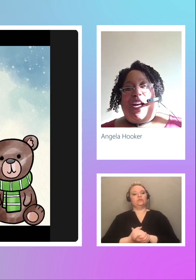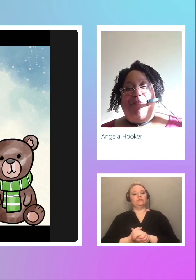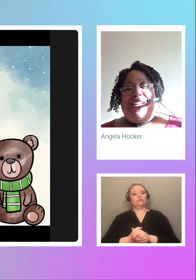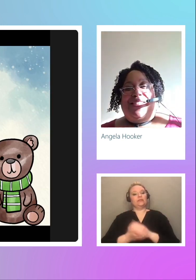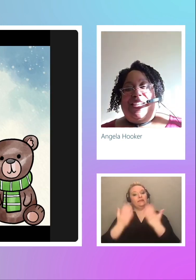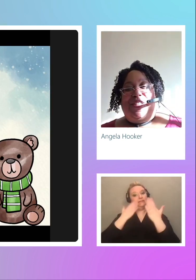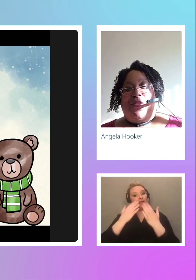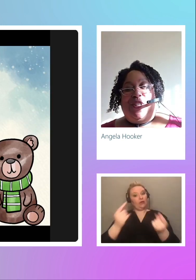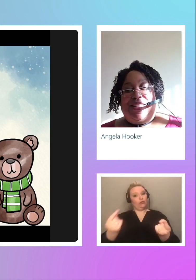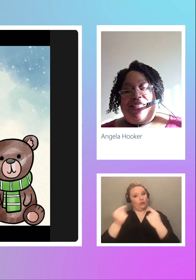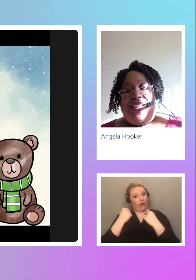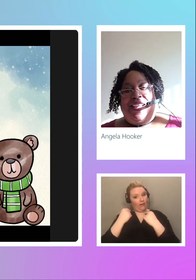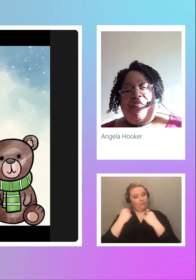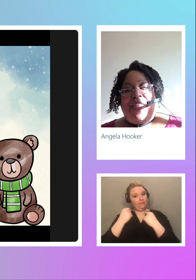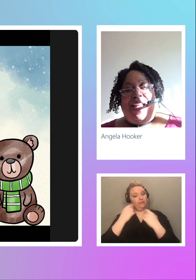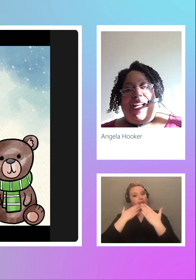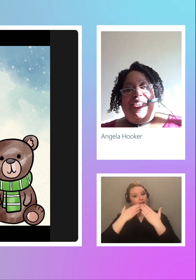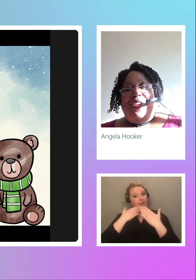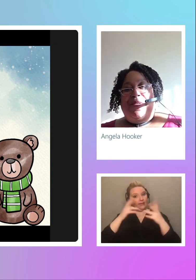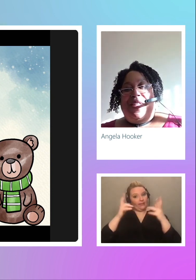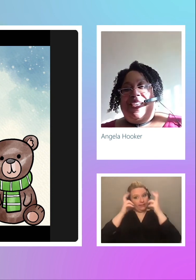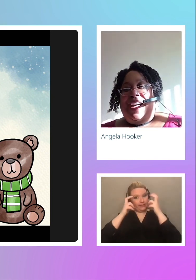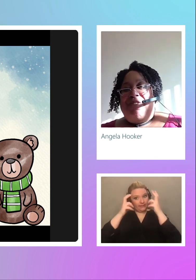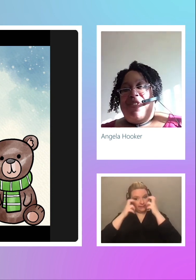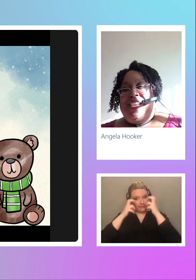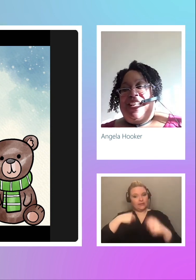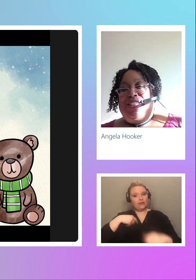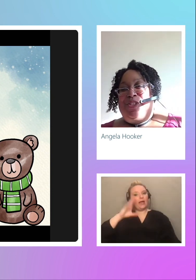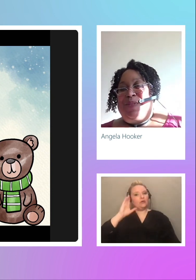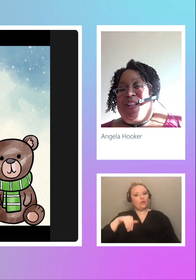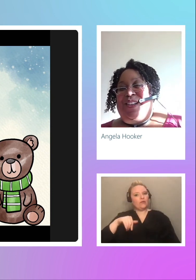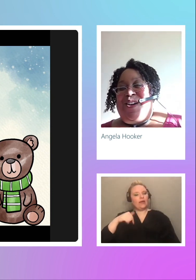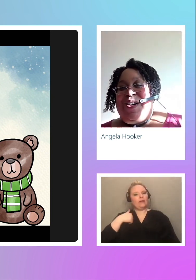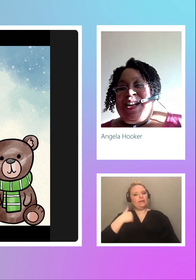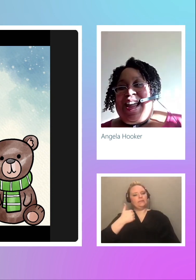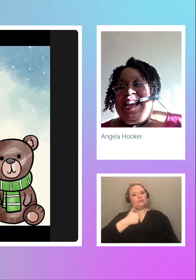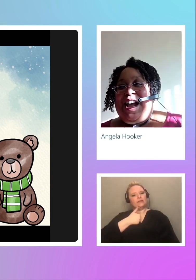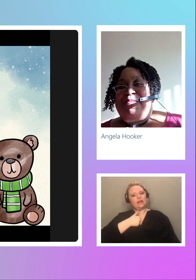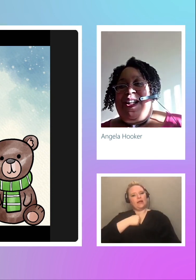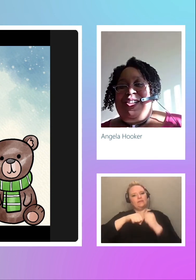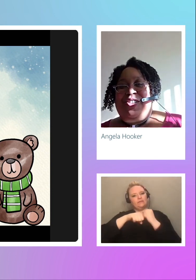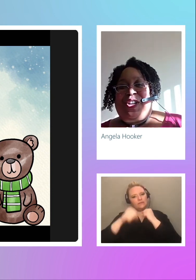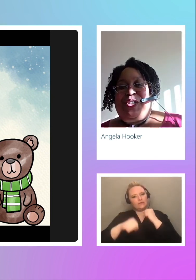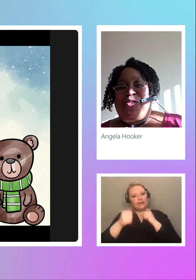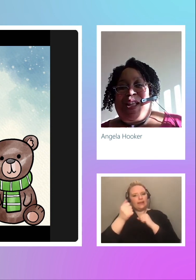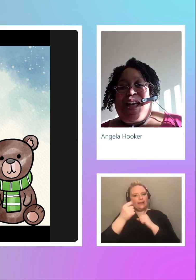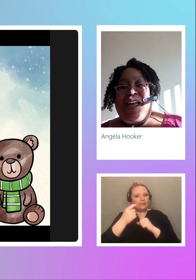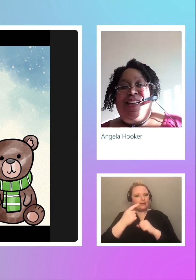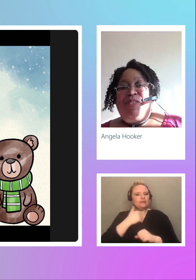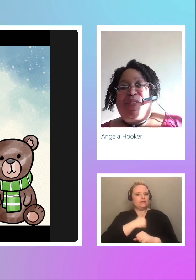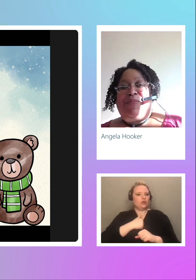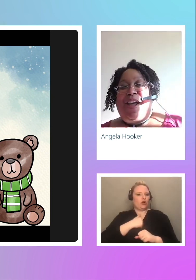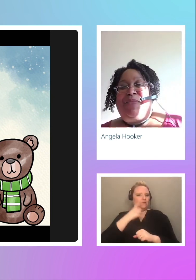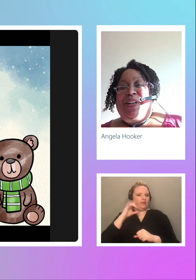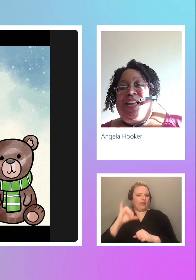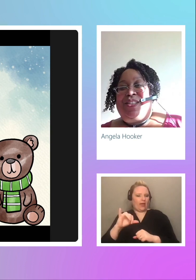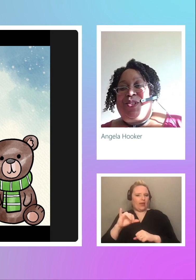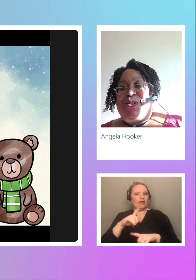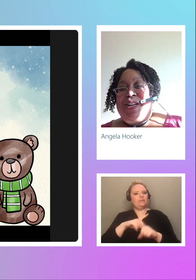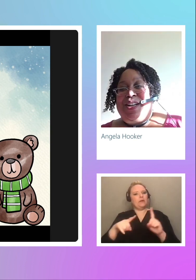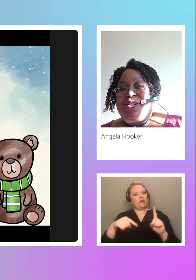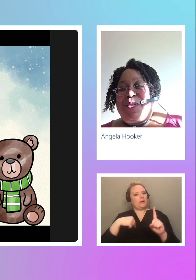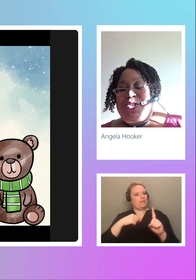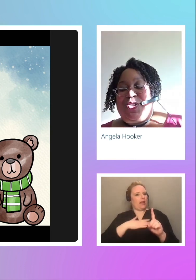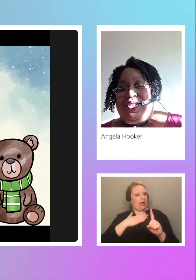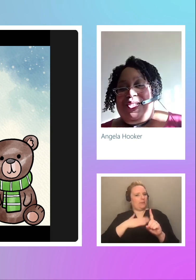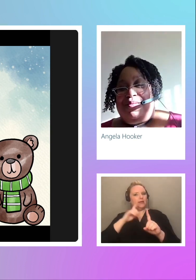thanks for coming. Thanks for listening. I know that I went a little bit long and I apologize for that, but I'm happy to